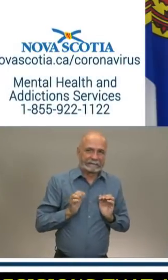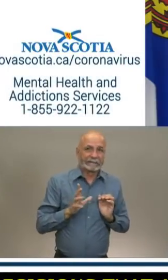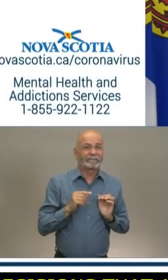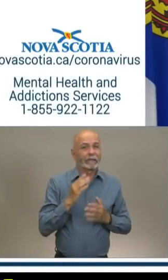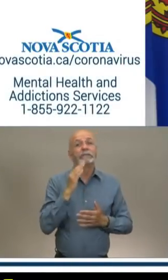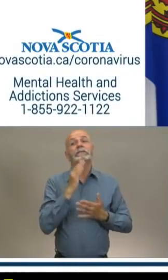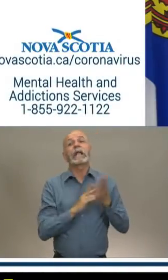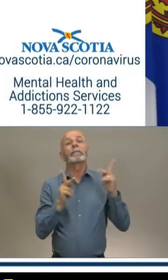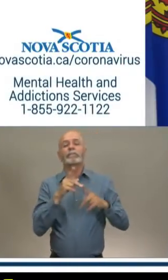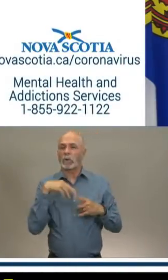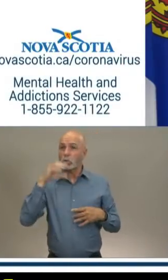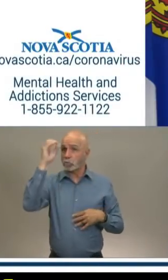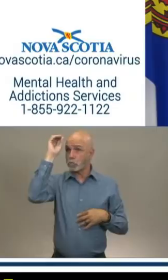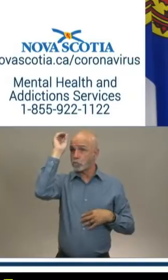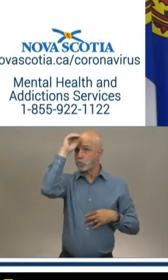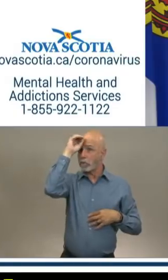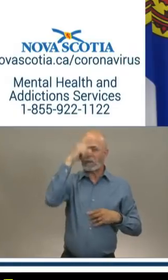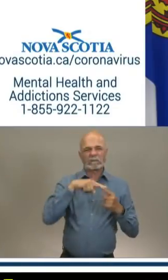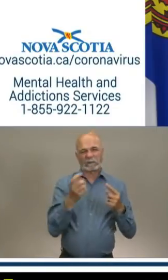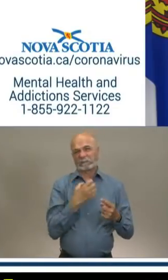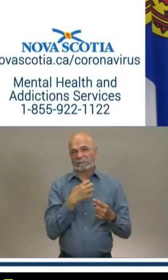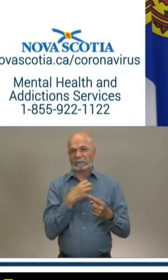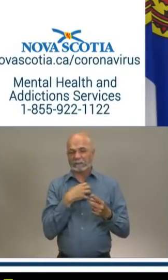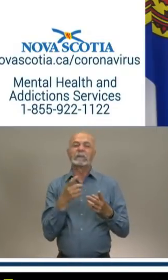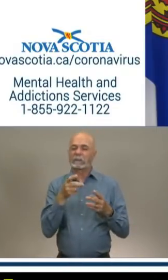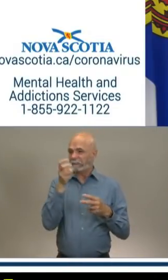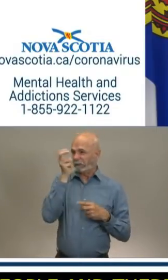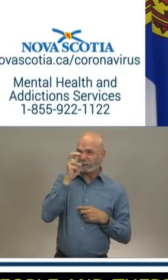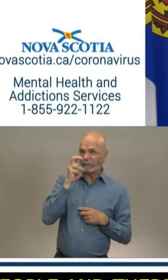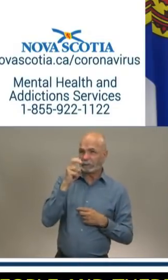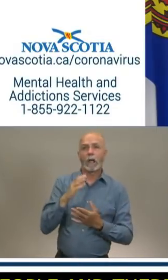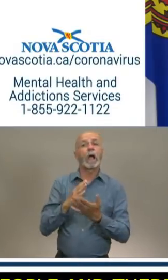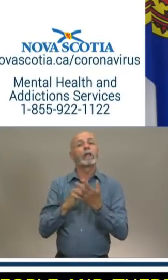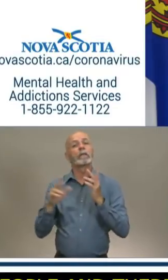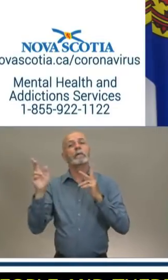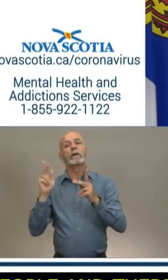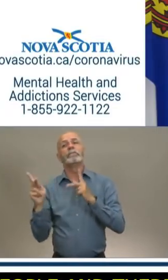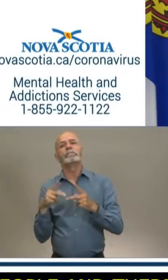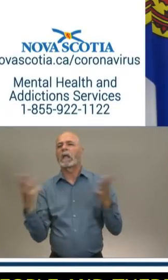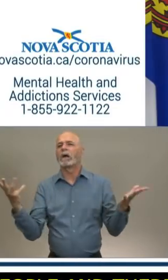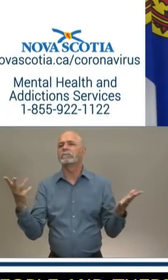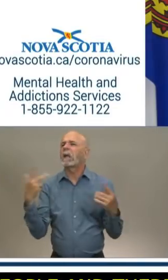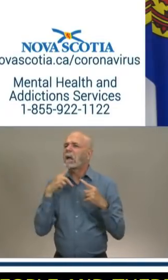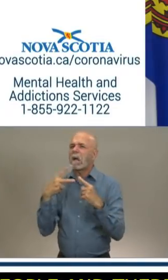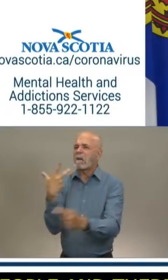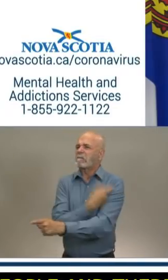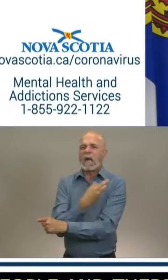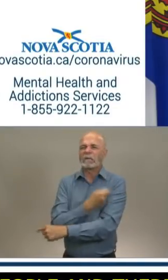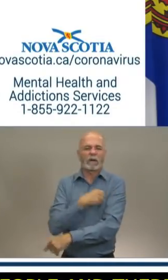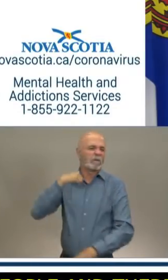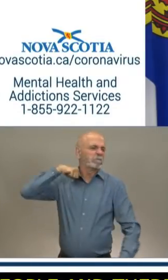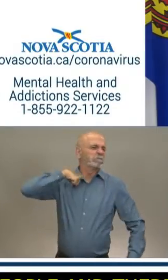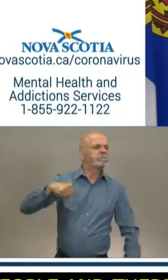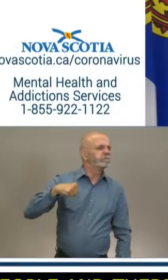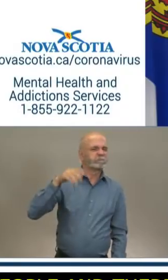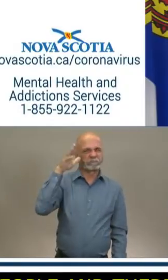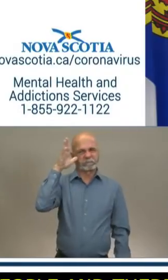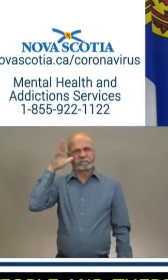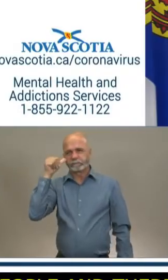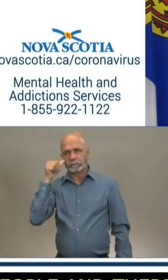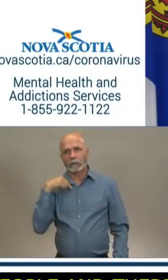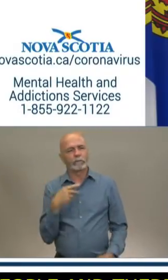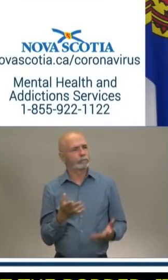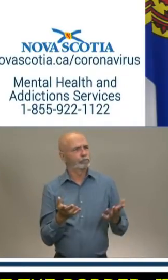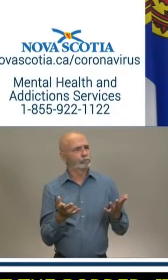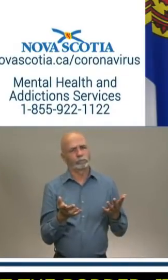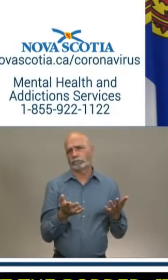just about the restriction. There were anti-vaxxers and other groups at that border. I don't think it was appropriate at all, but